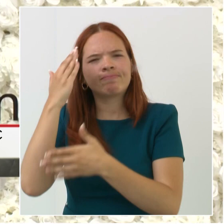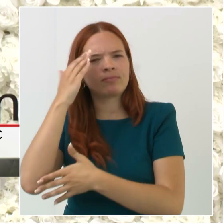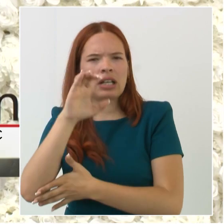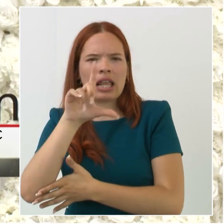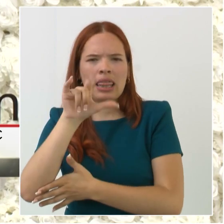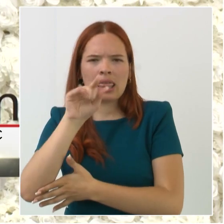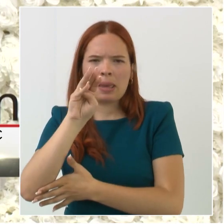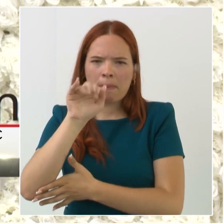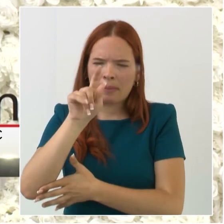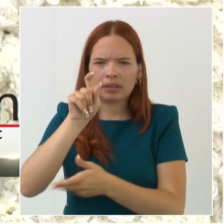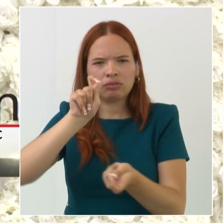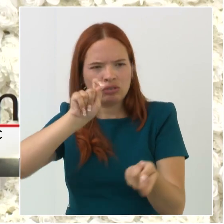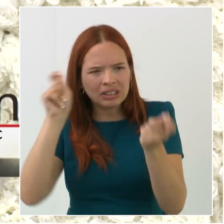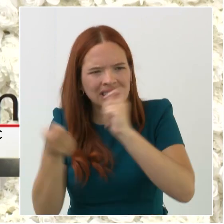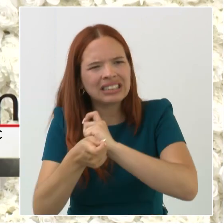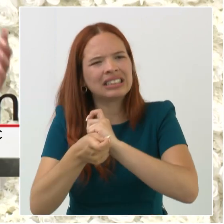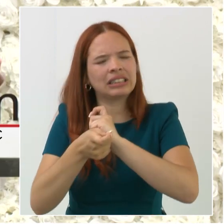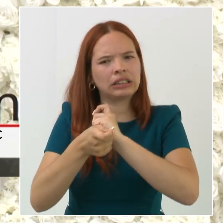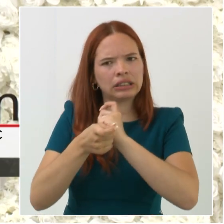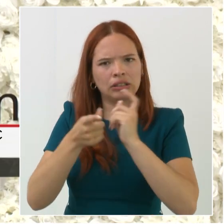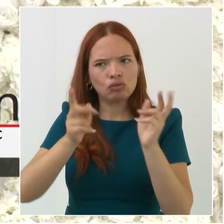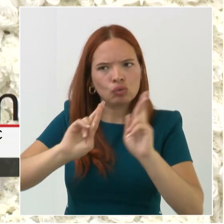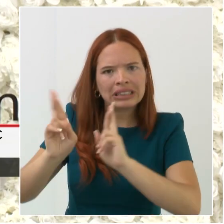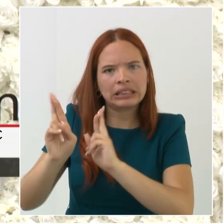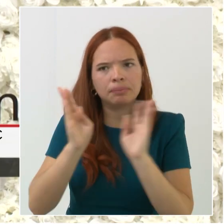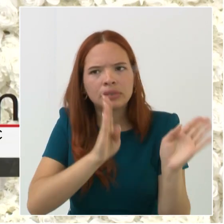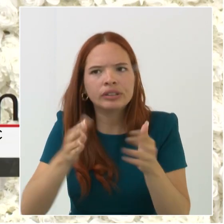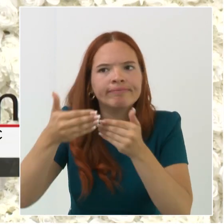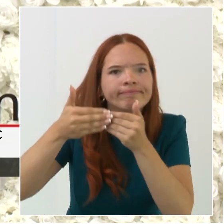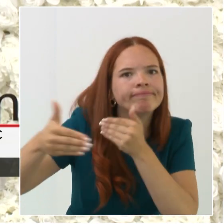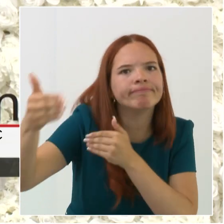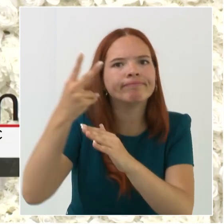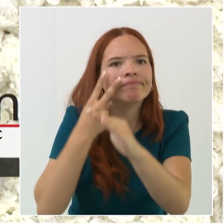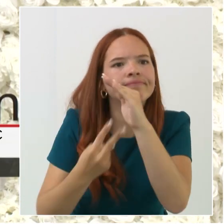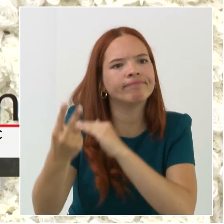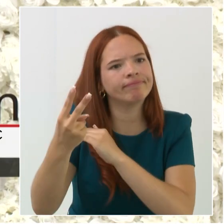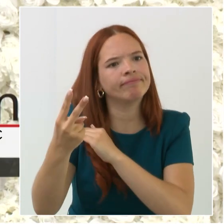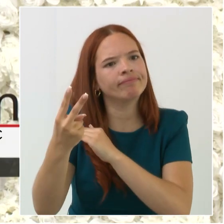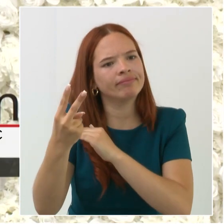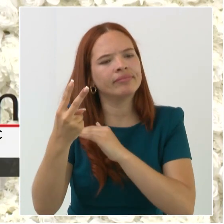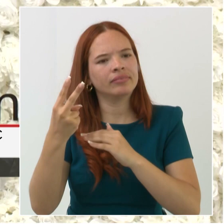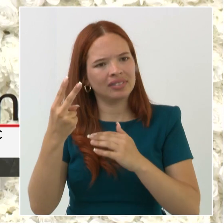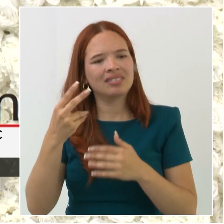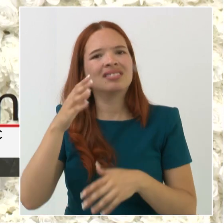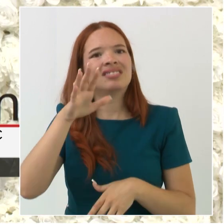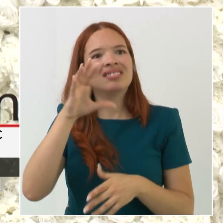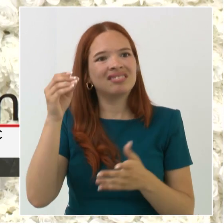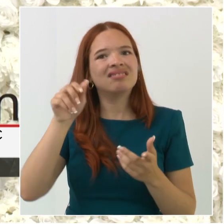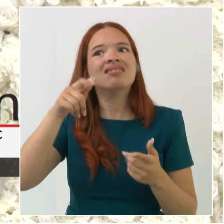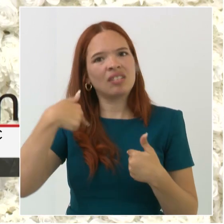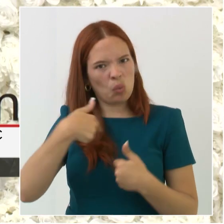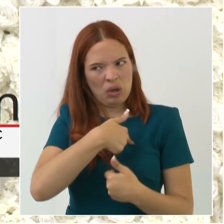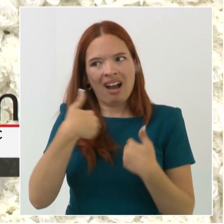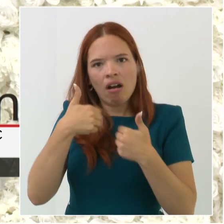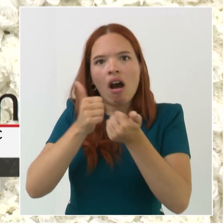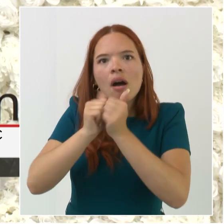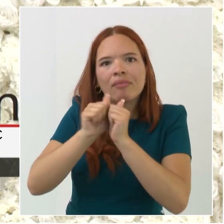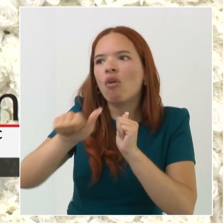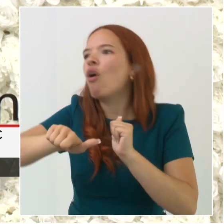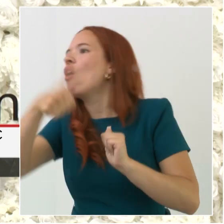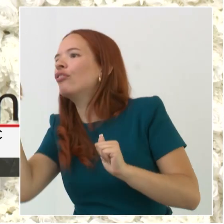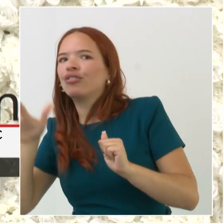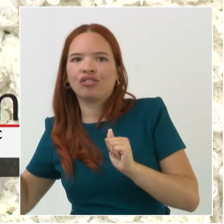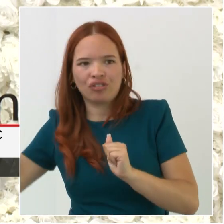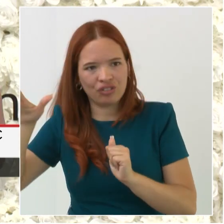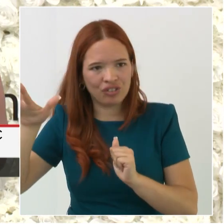in fact make us more competitive. And what I've heard here today is that those strategies are working. I'm looking